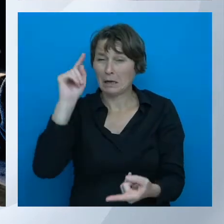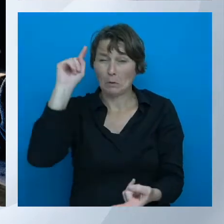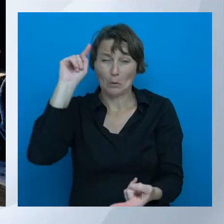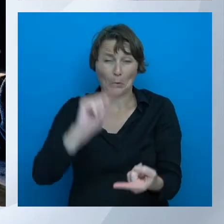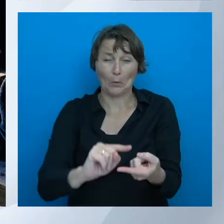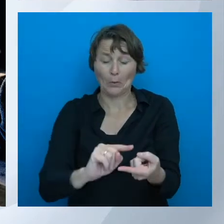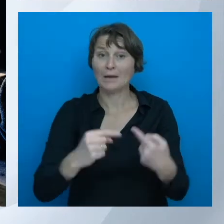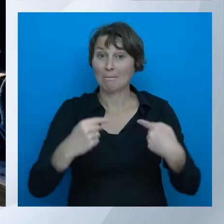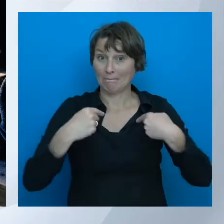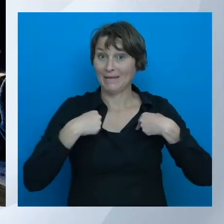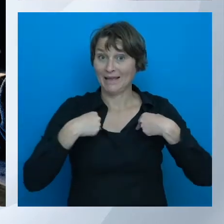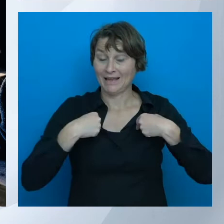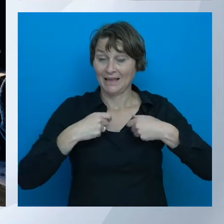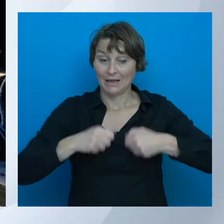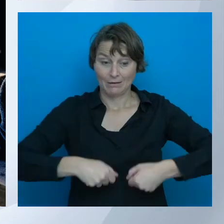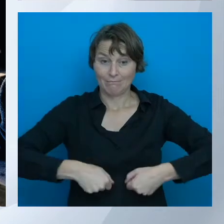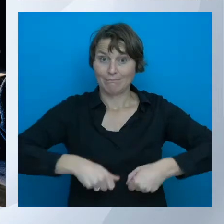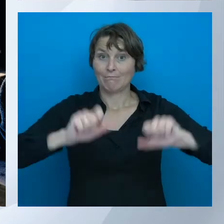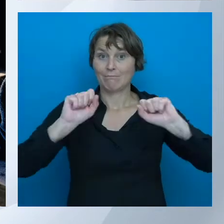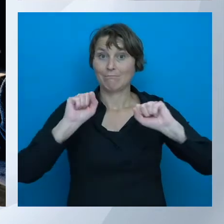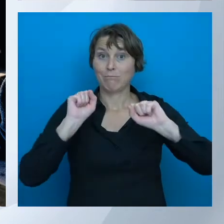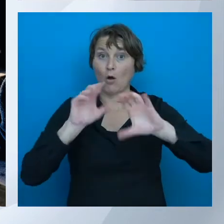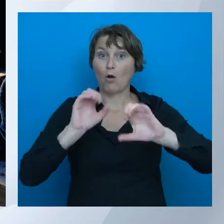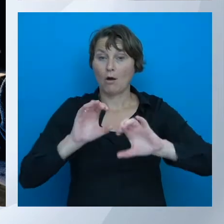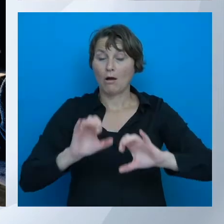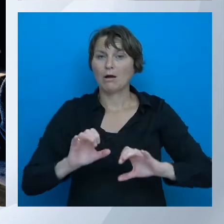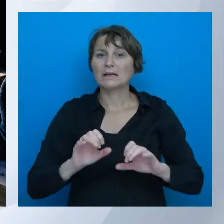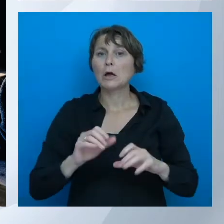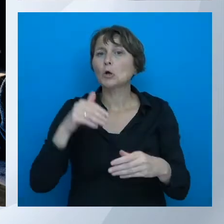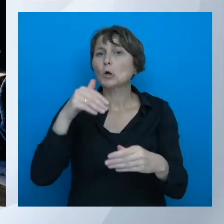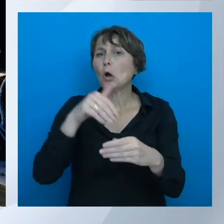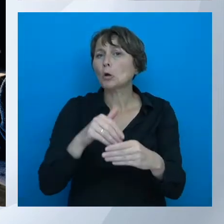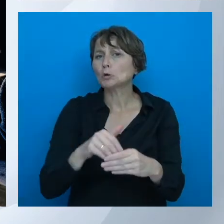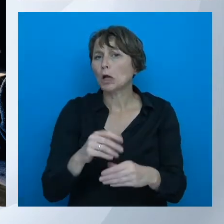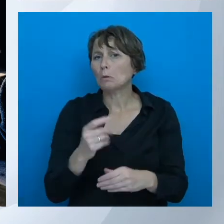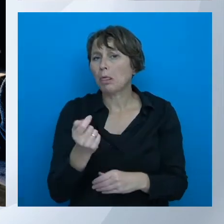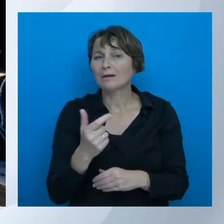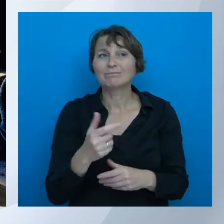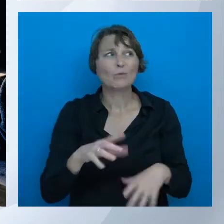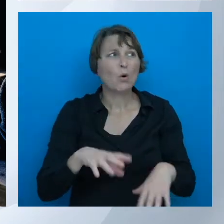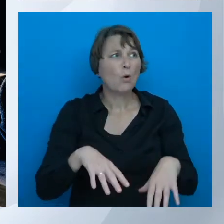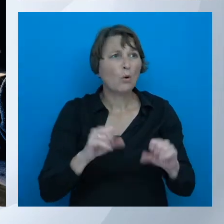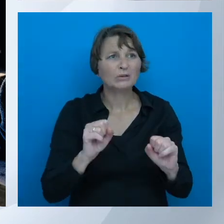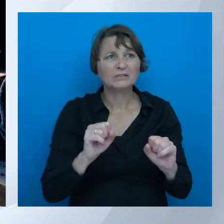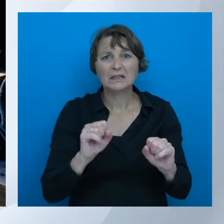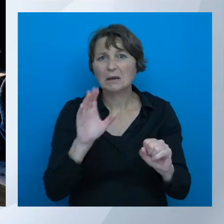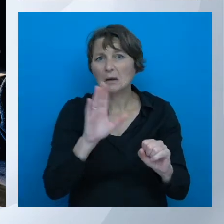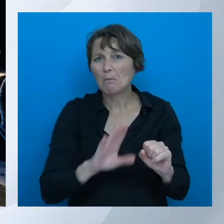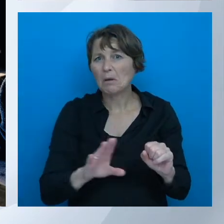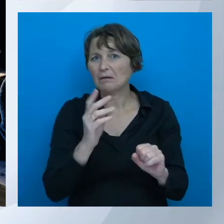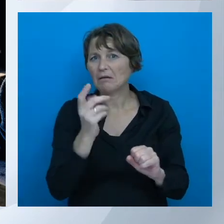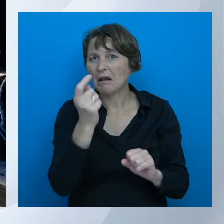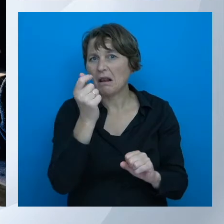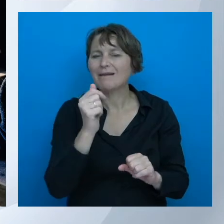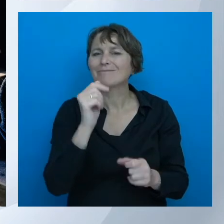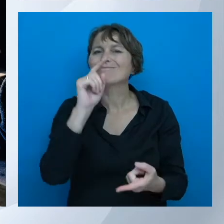and I do have some content, not much, but my whole blog hosting and everything costs me less than $1 a month